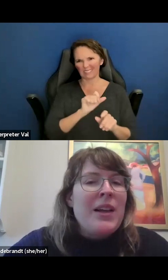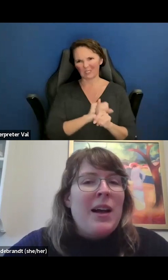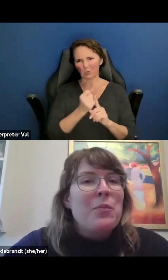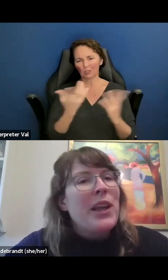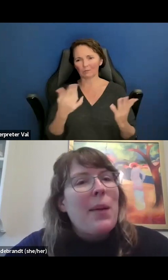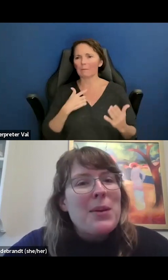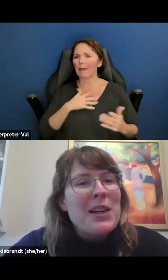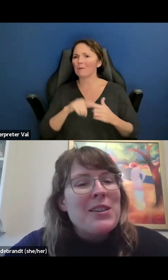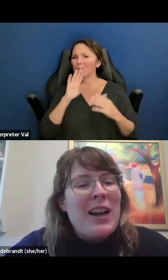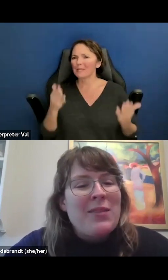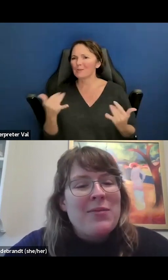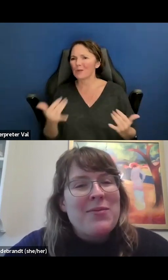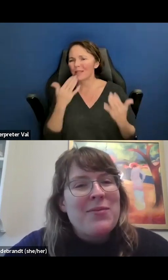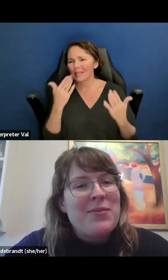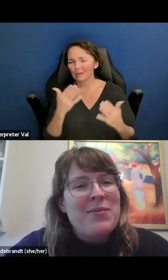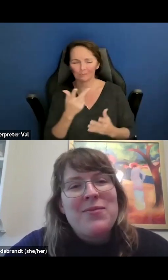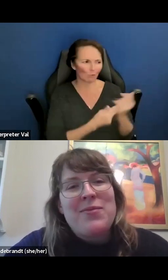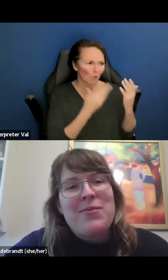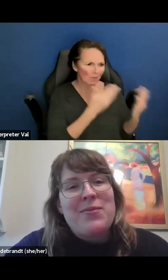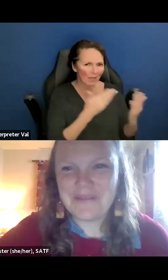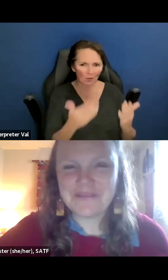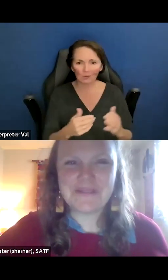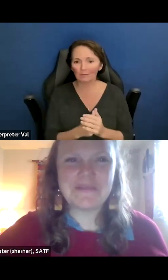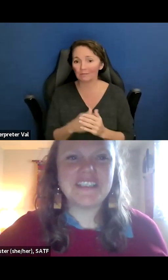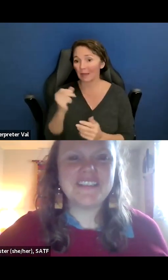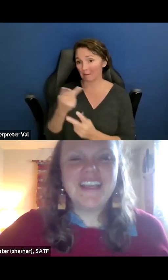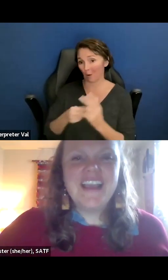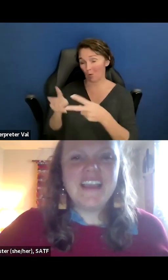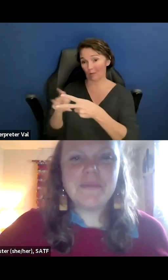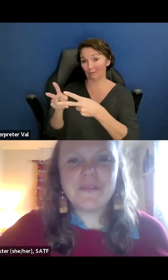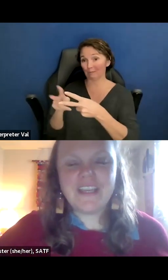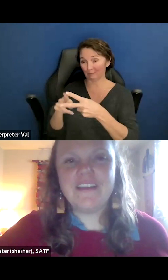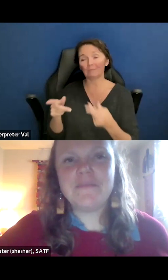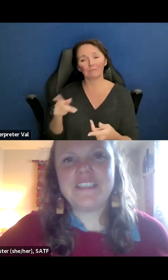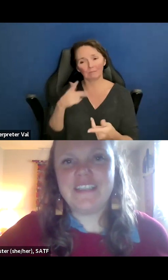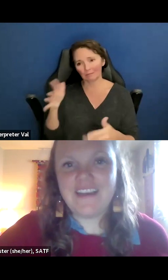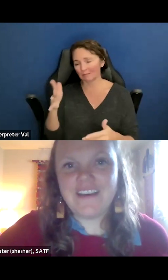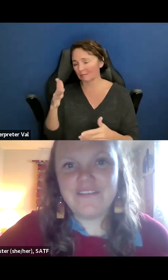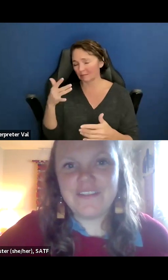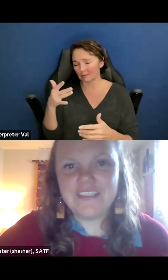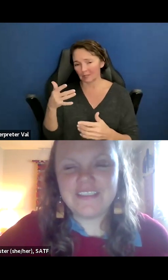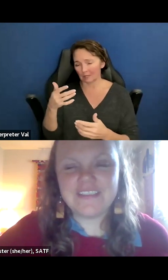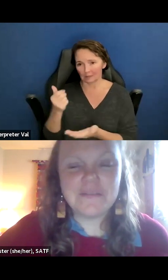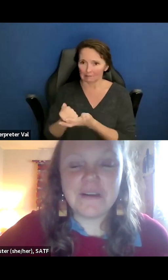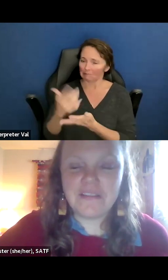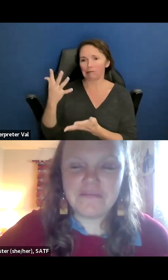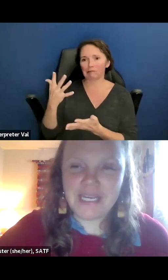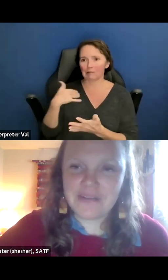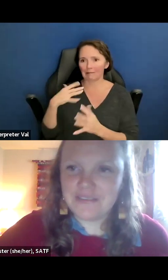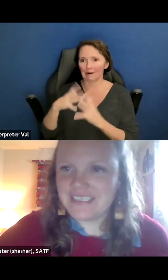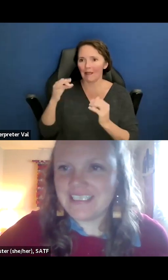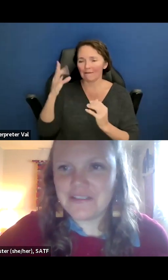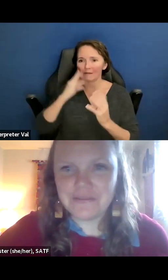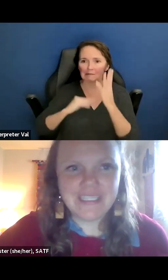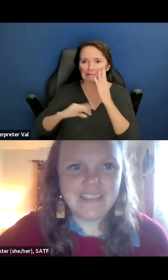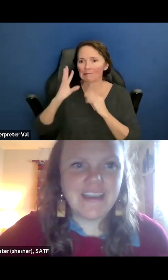setting. I'm really happy to be here today. Thank you both so much. And both Kate and Martina have just a wealth of